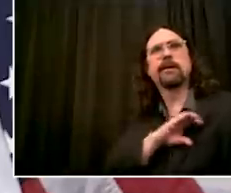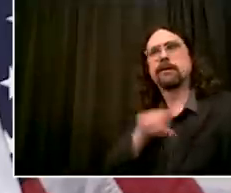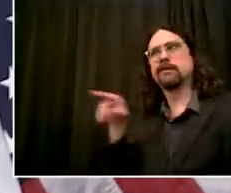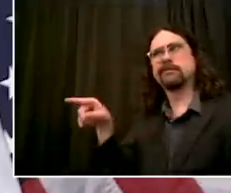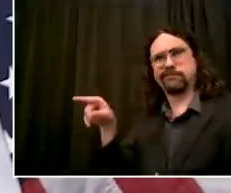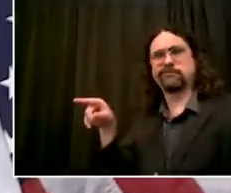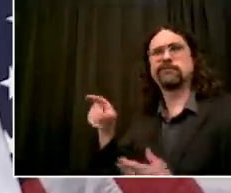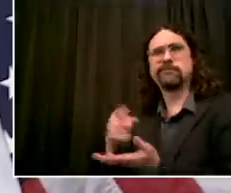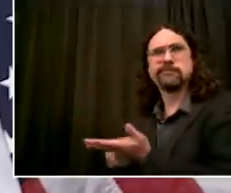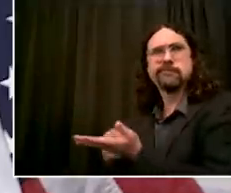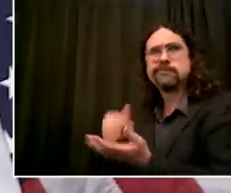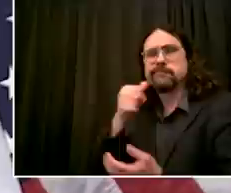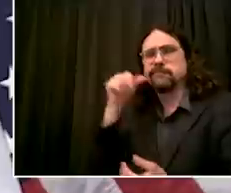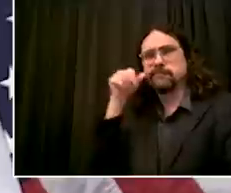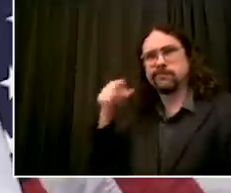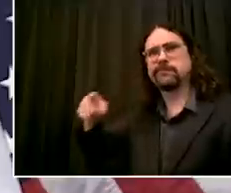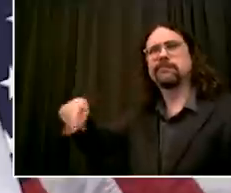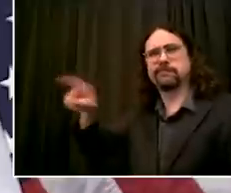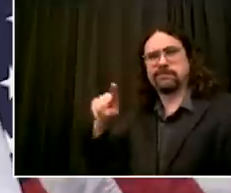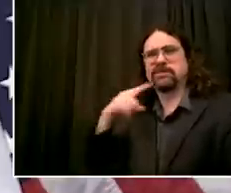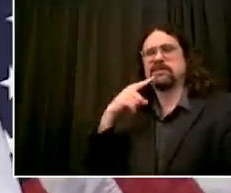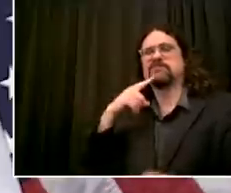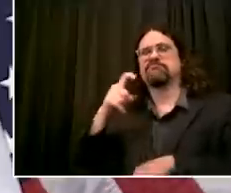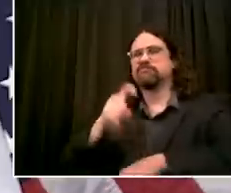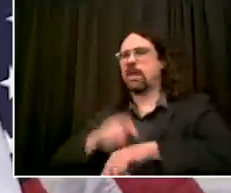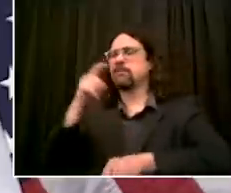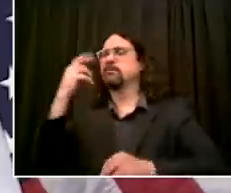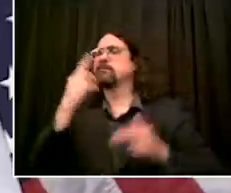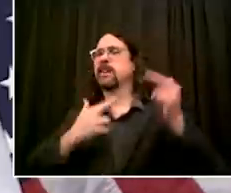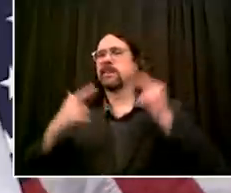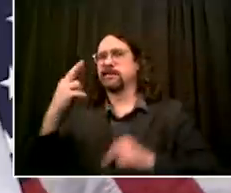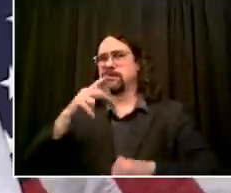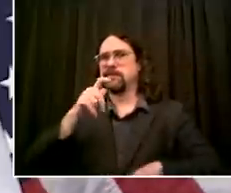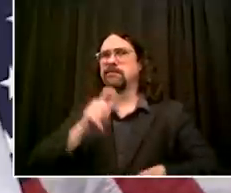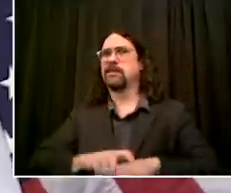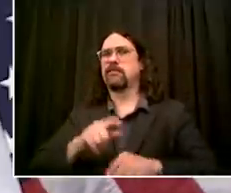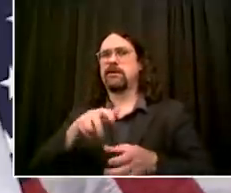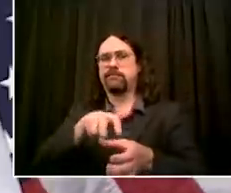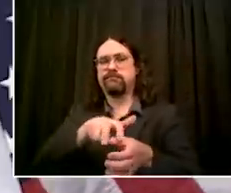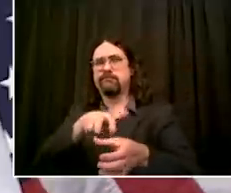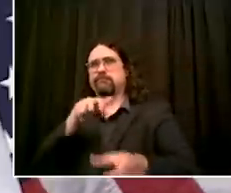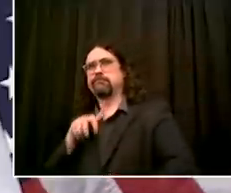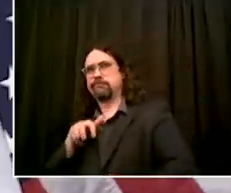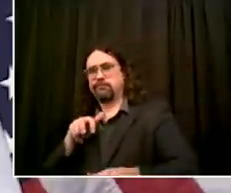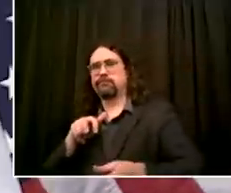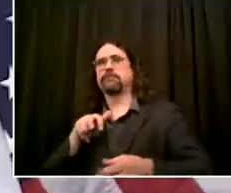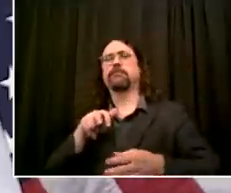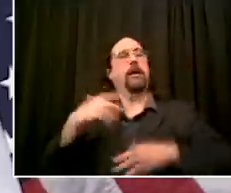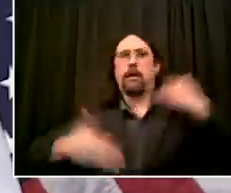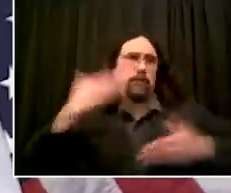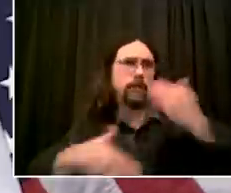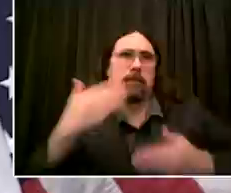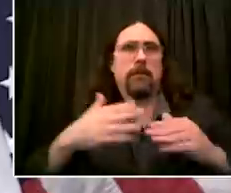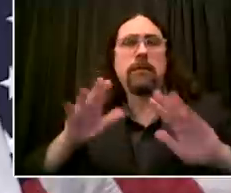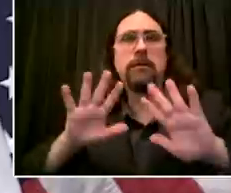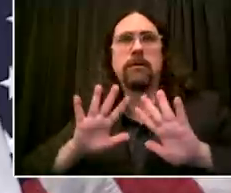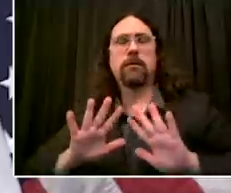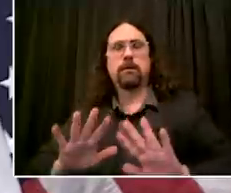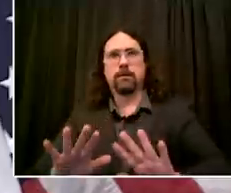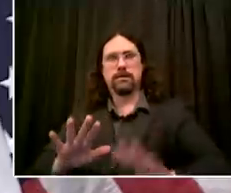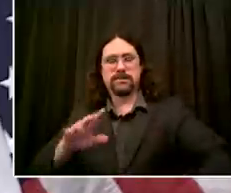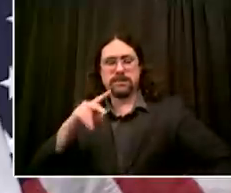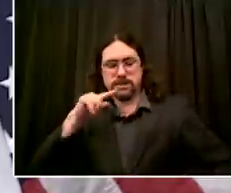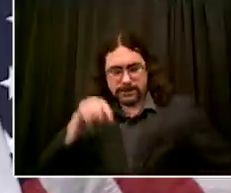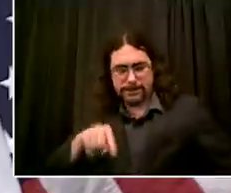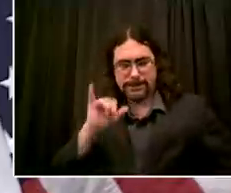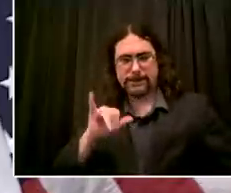And they did. And I want to thank the commissioner and his team. And I want to thank the men and women of the NYPD. They've been asked to do a lot the last